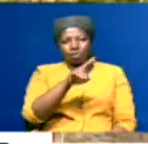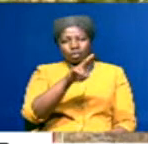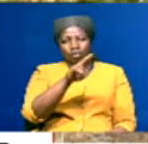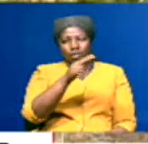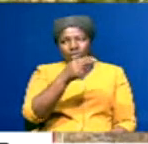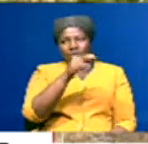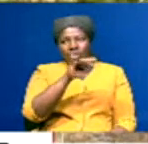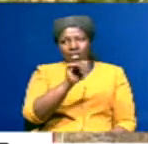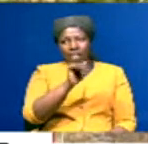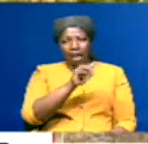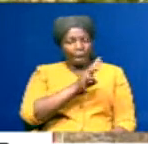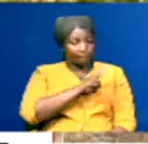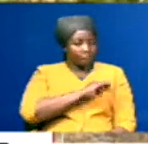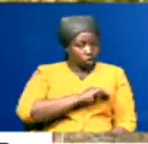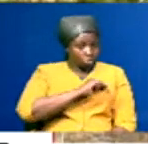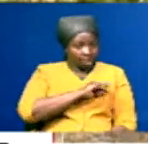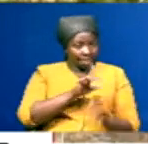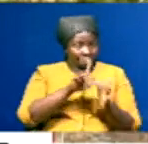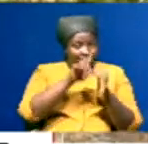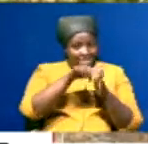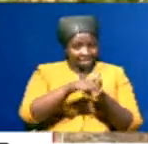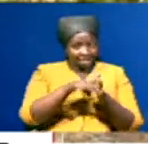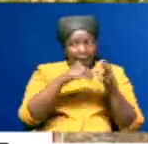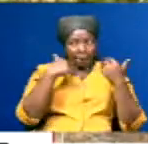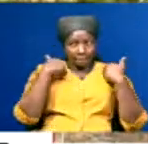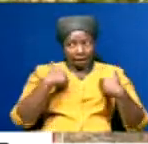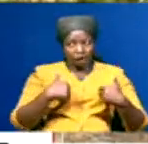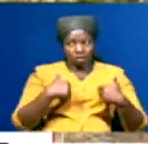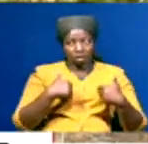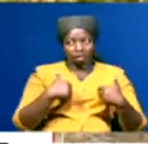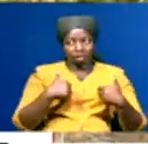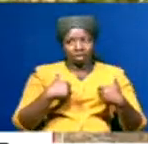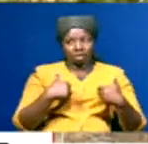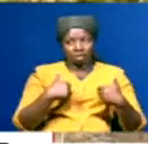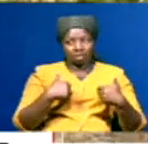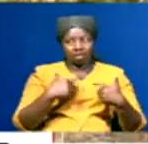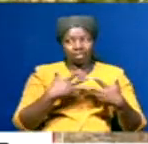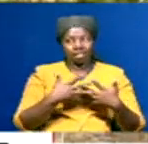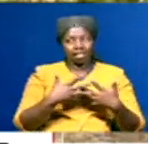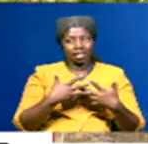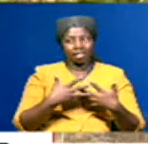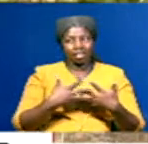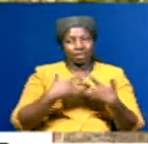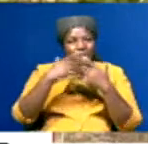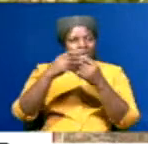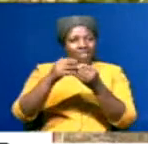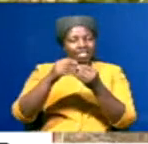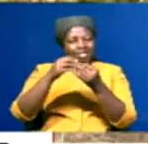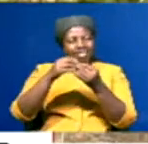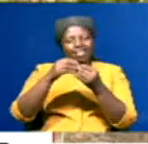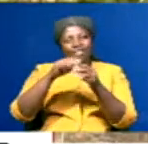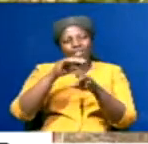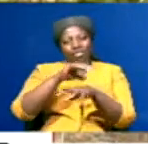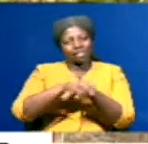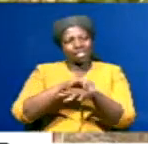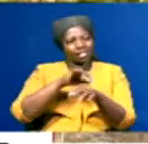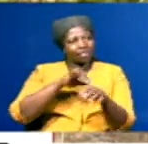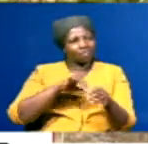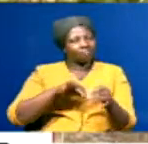before I later on got into an age when I want to have a family. And I got married and I left